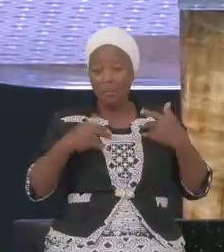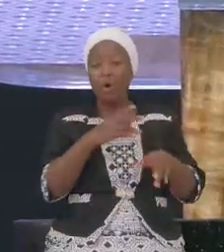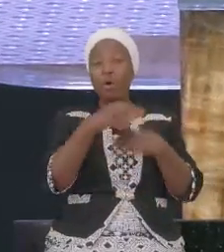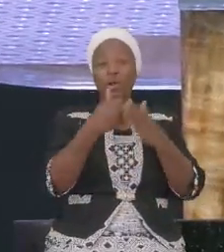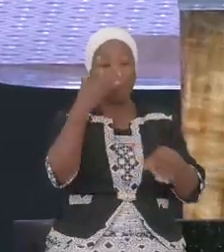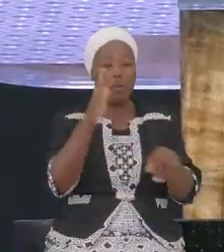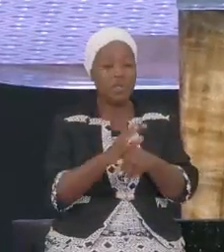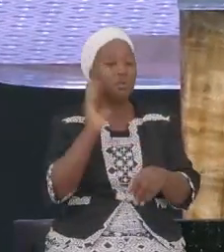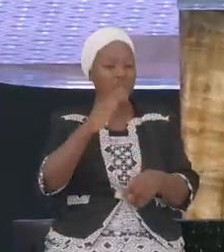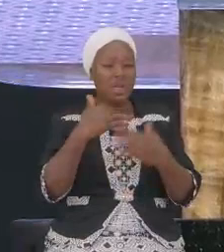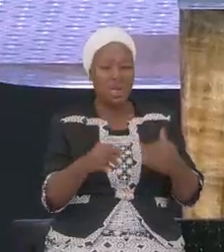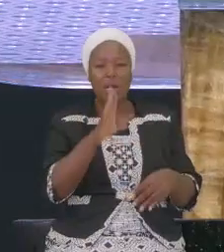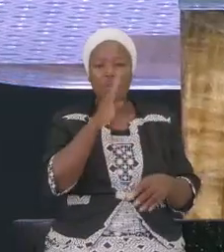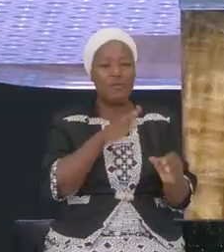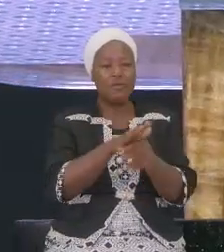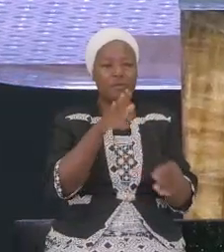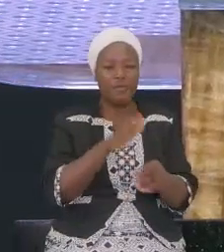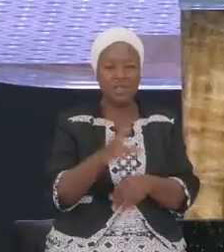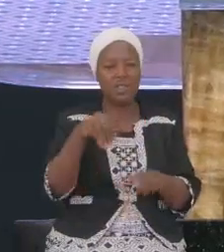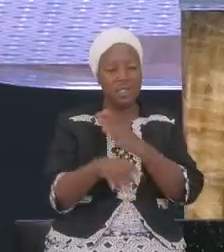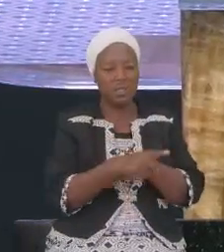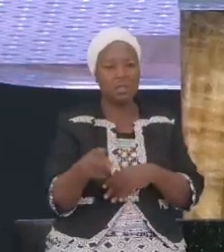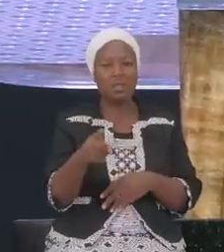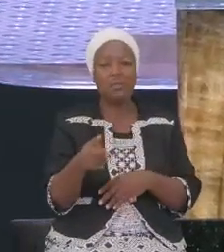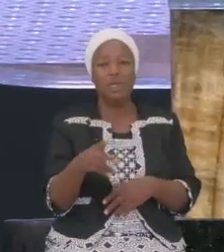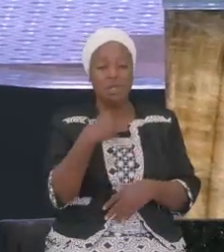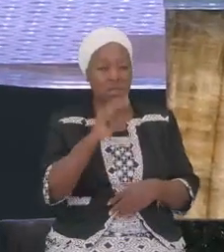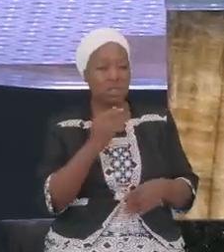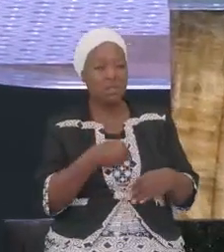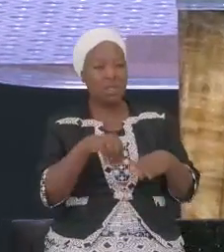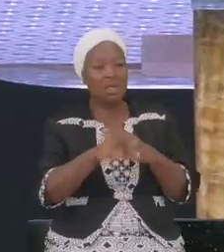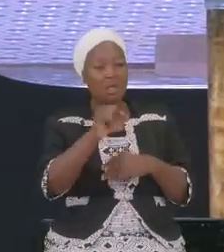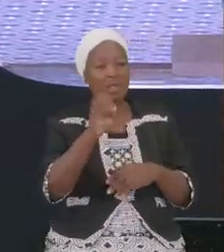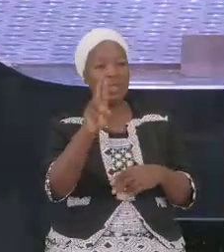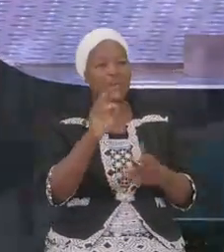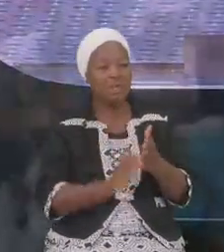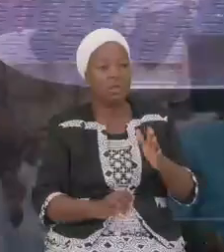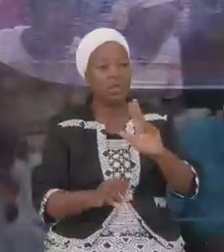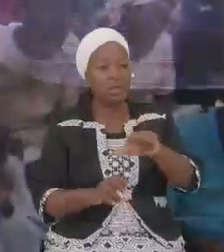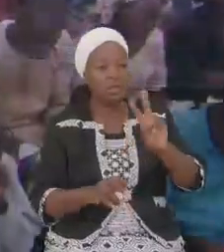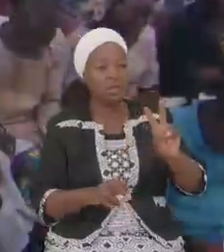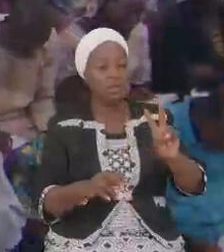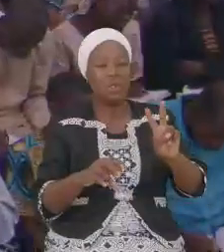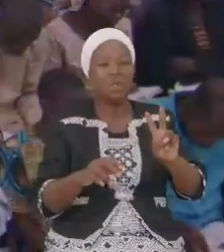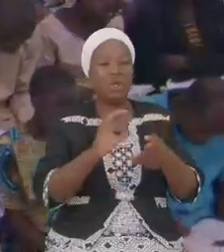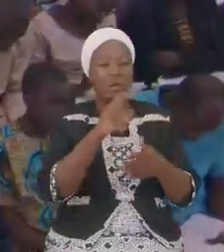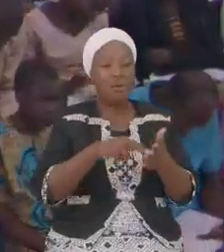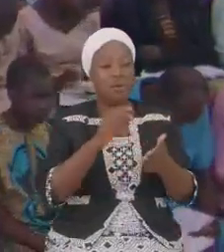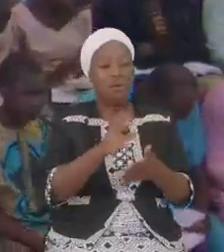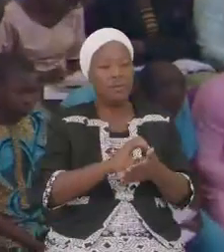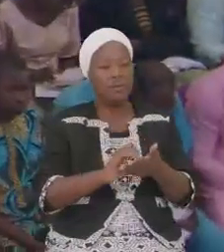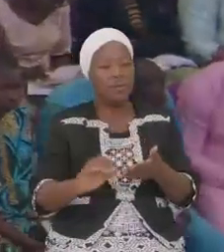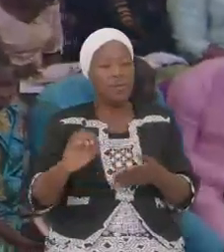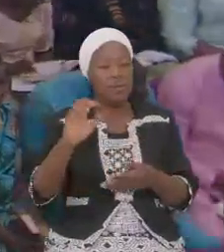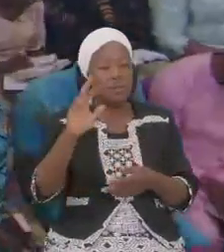now be fulfilled in them. It tells us in Jeremiah chapter 32, reading from verse